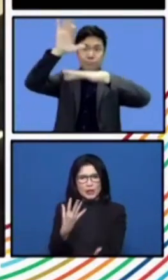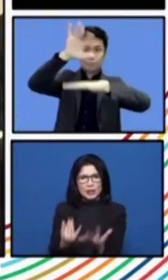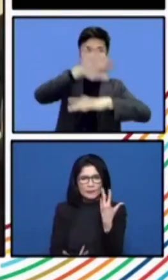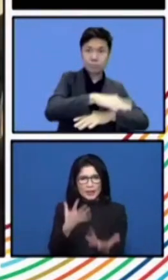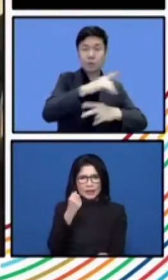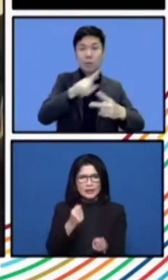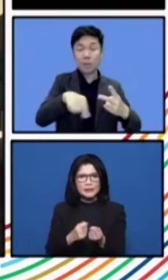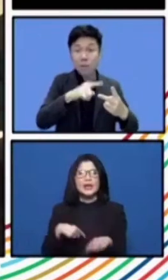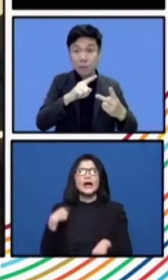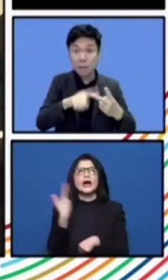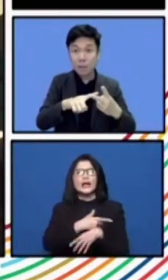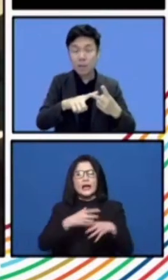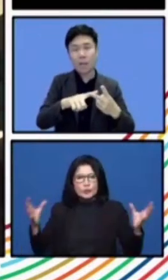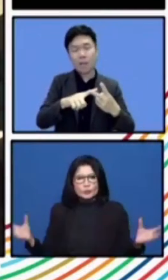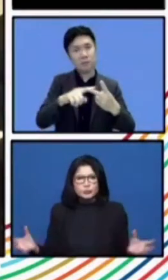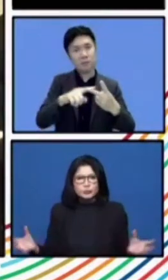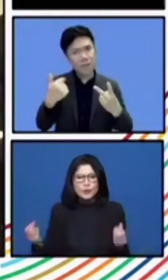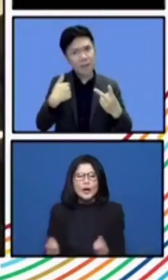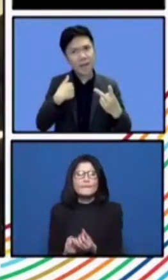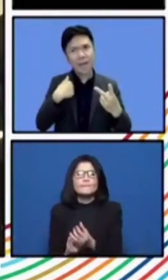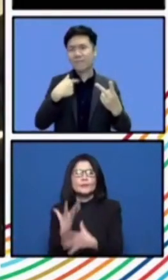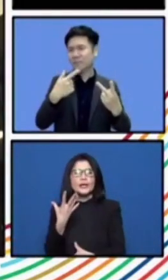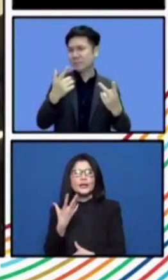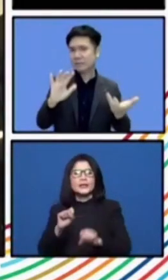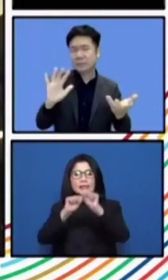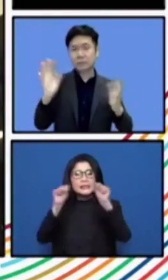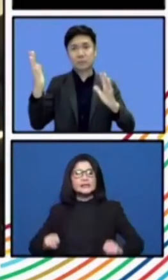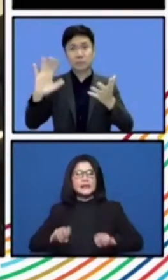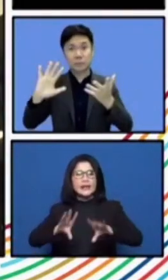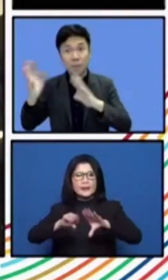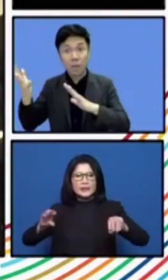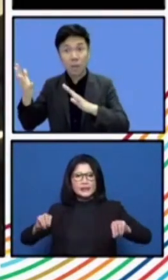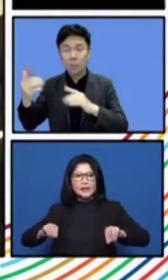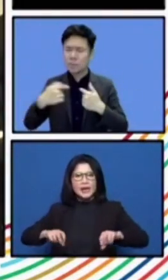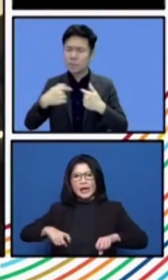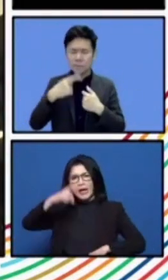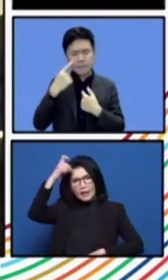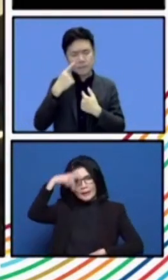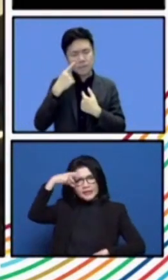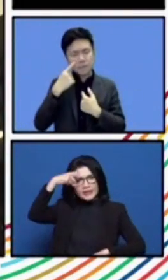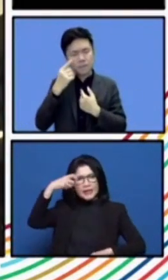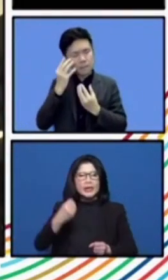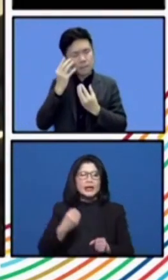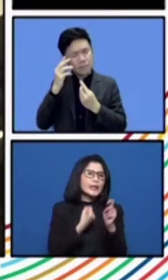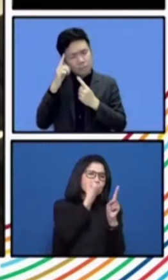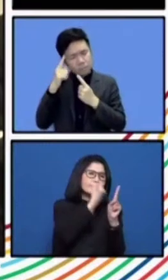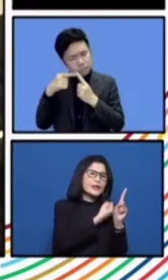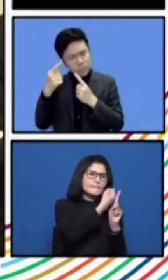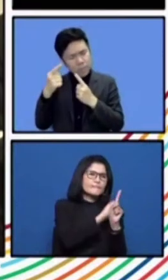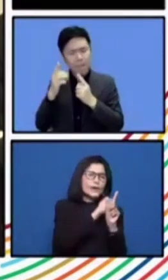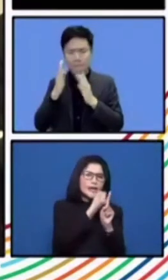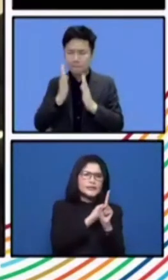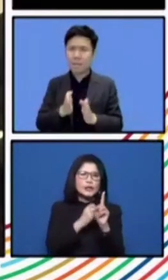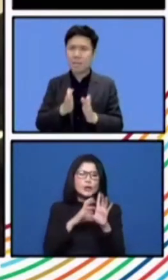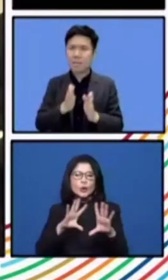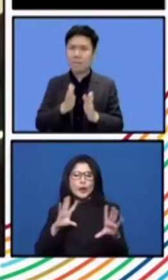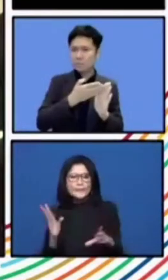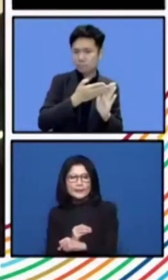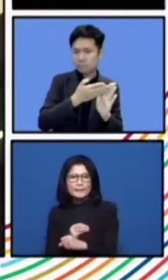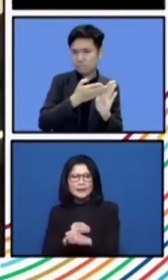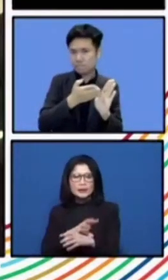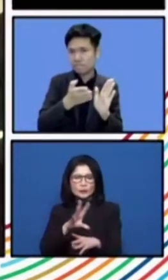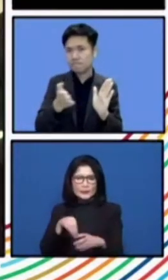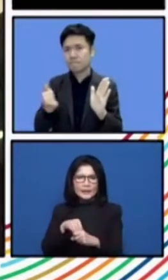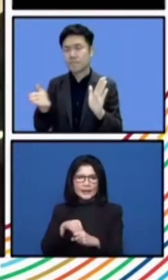advocate for and create opportunities to engage persons with disabilities in all areas we are in the process of